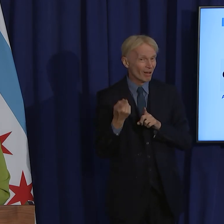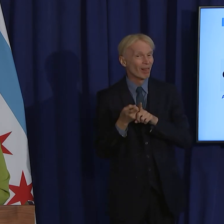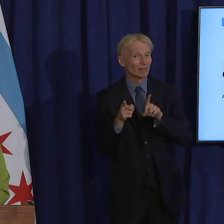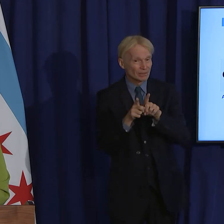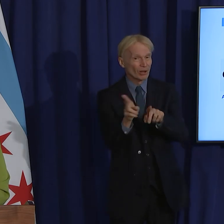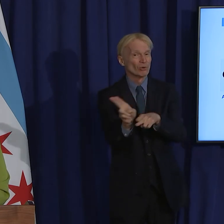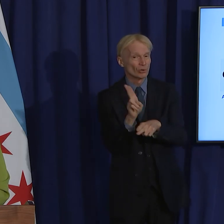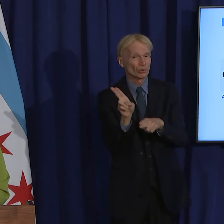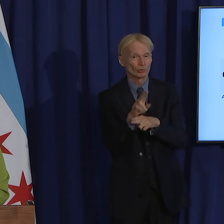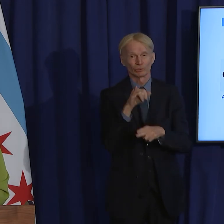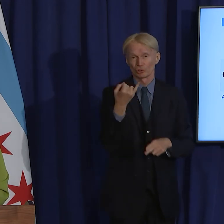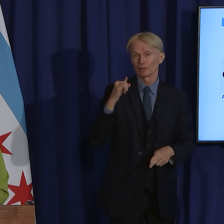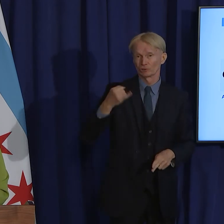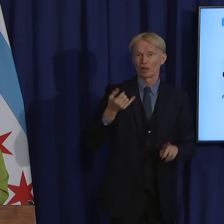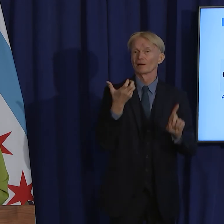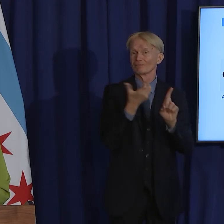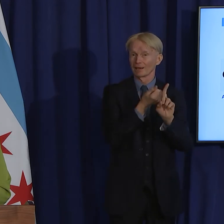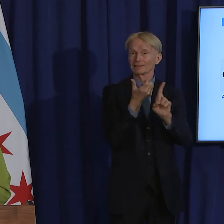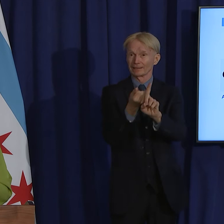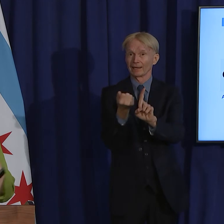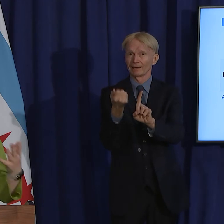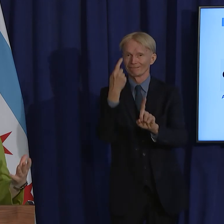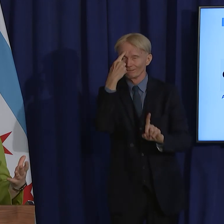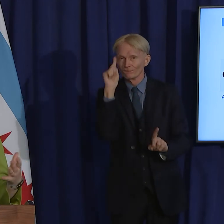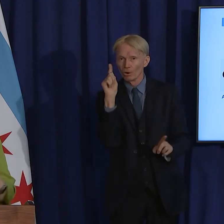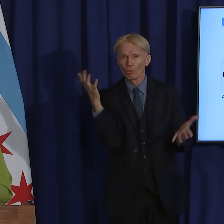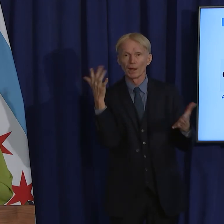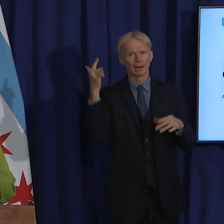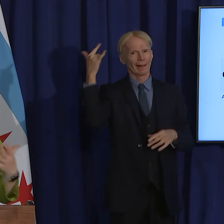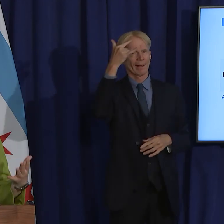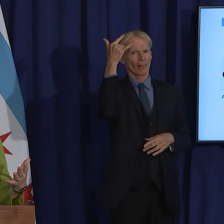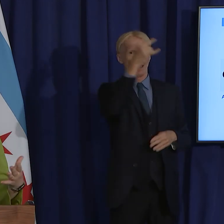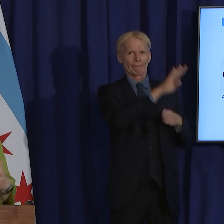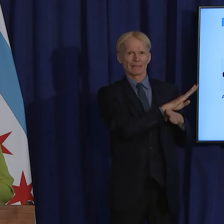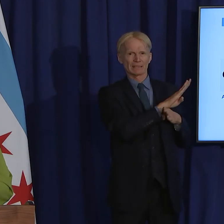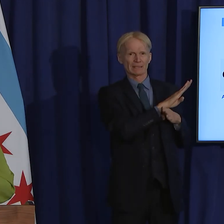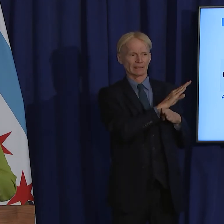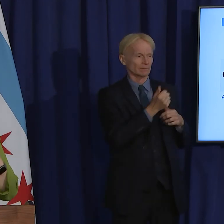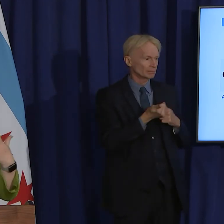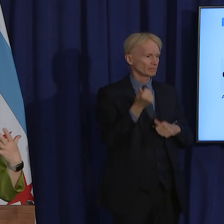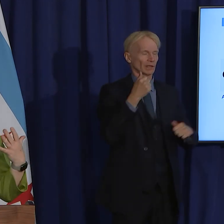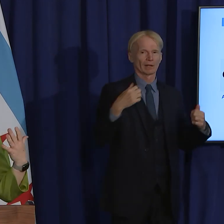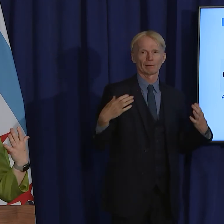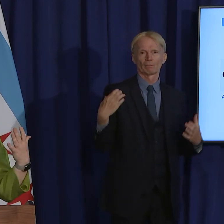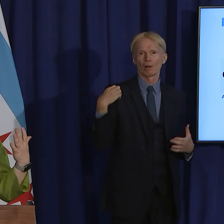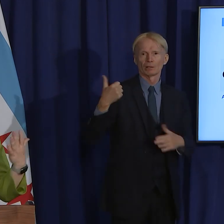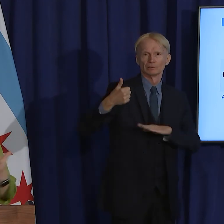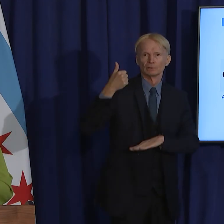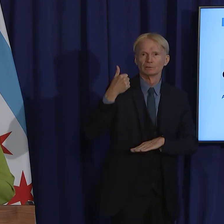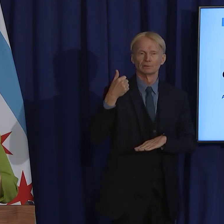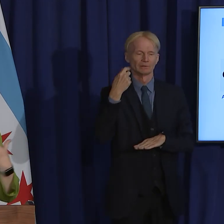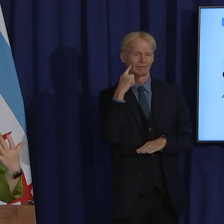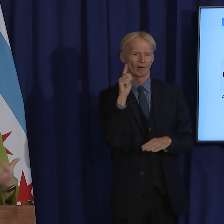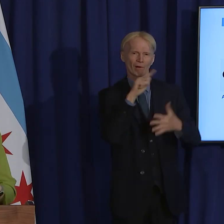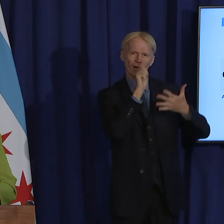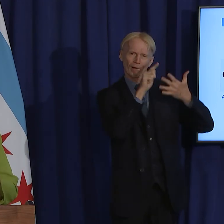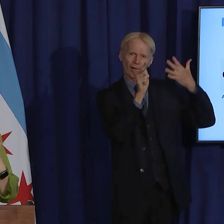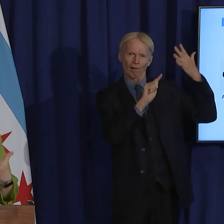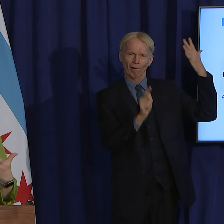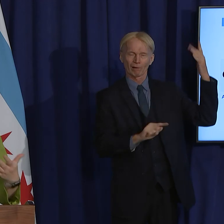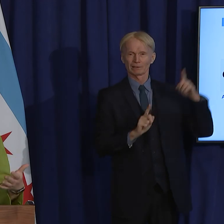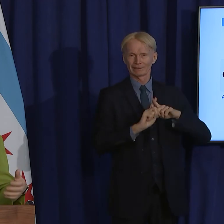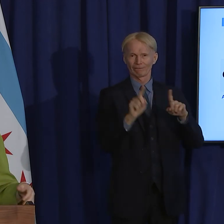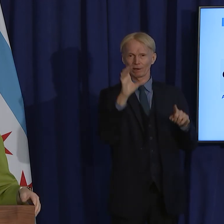Johnson we used it for the airlines, including the executives. We've used it for a whole range of